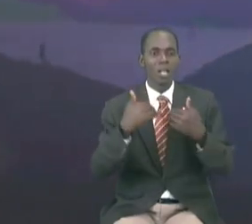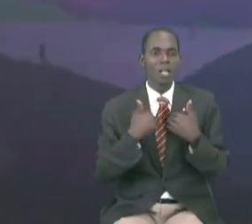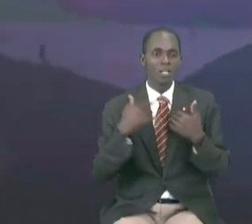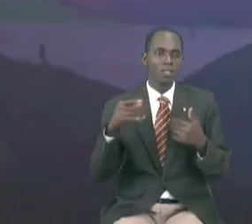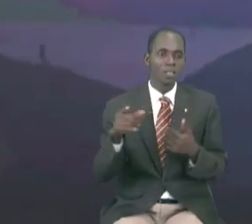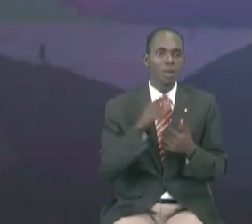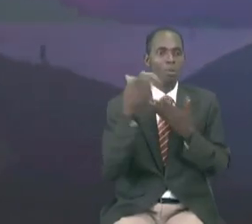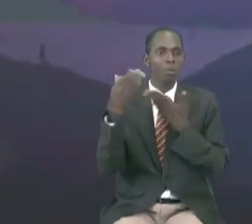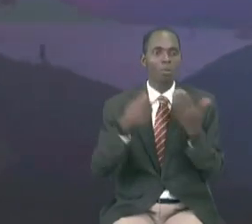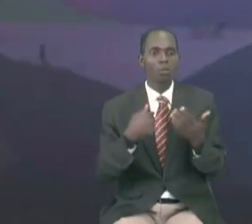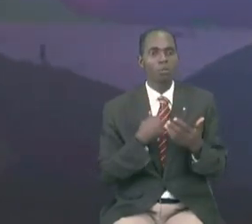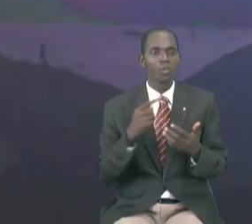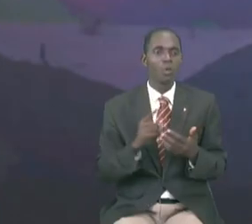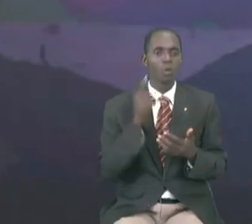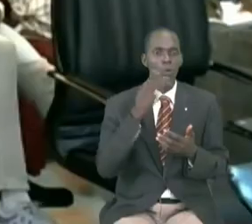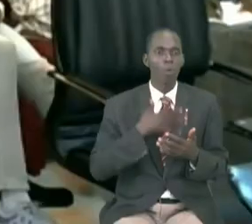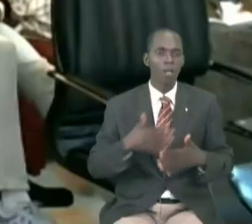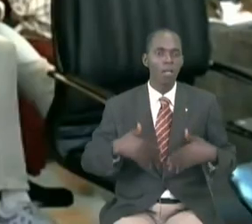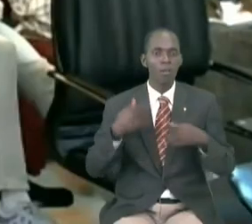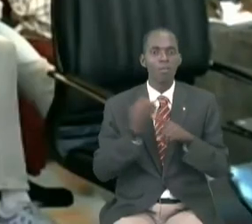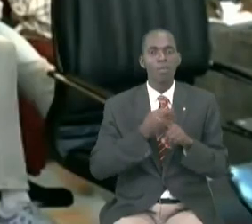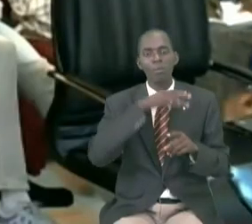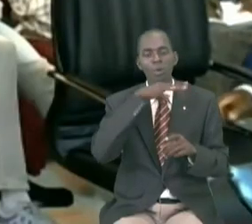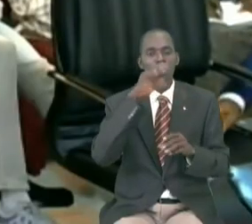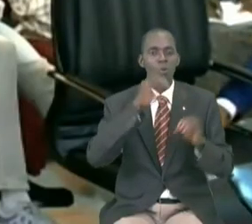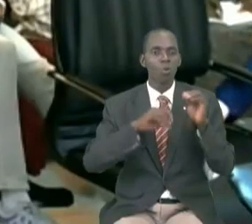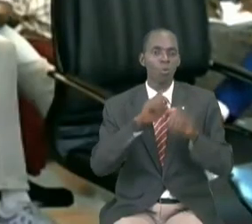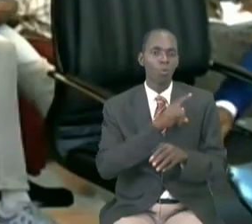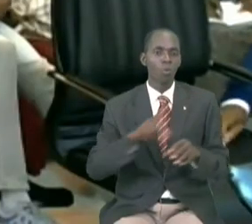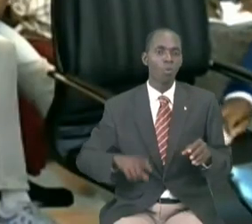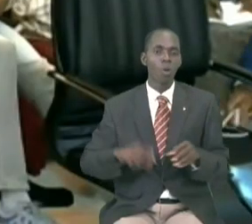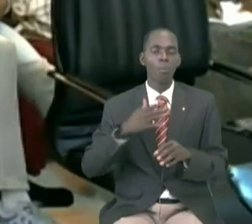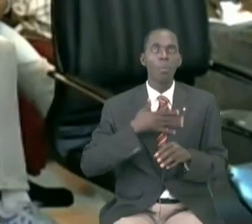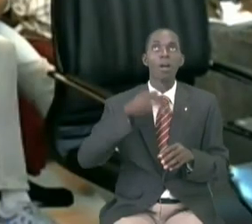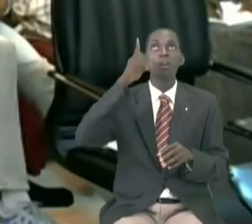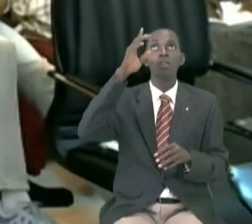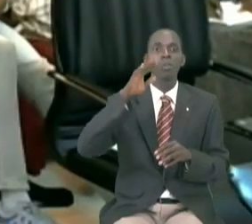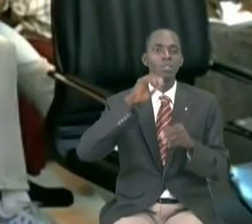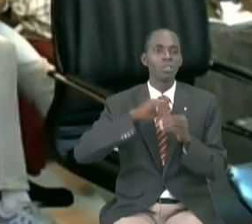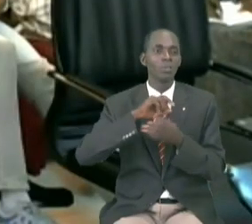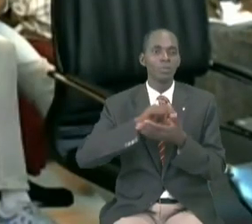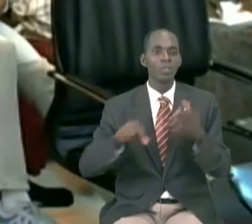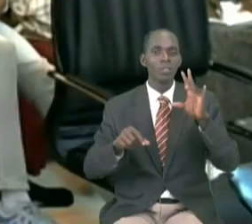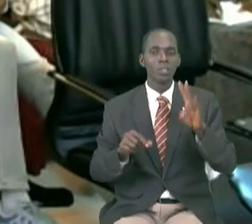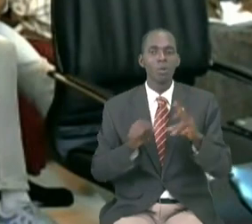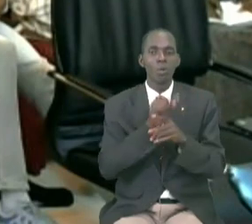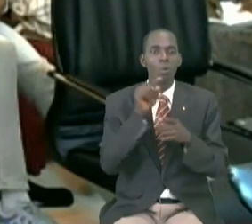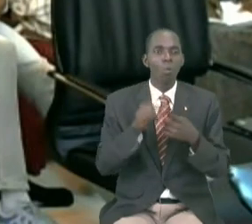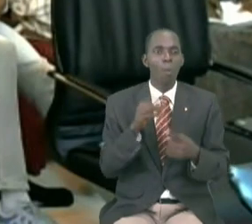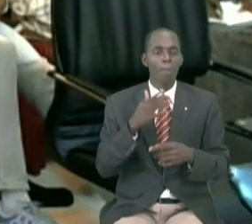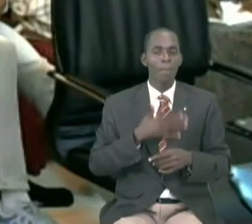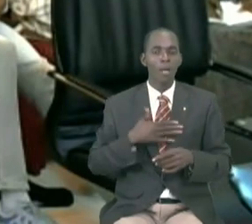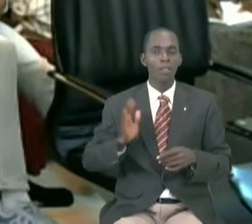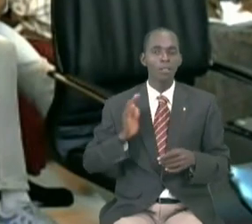in verse 7, when my soul fainted within me, I remembered the Lord. I remembered God is